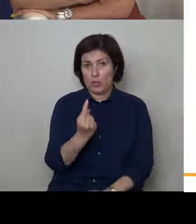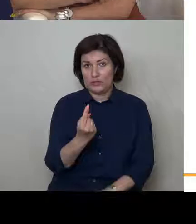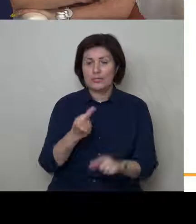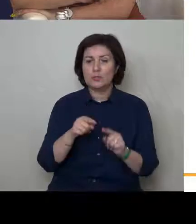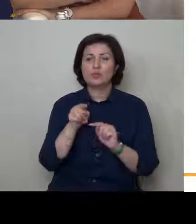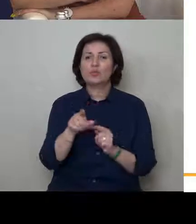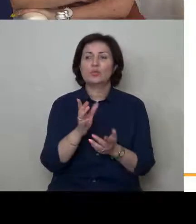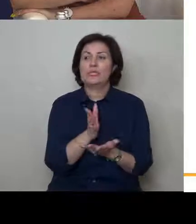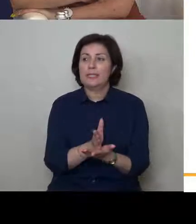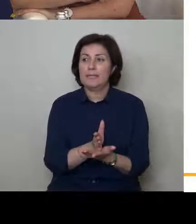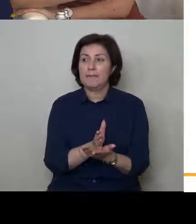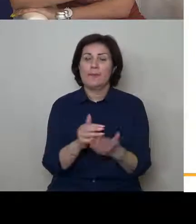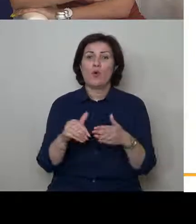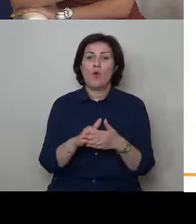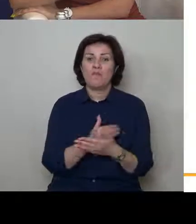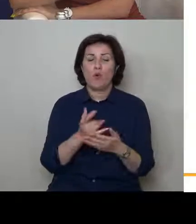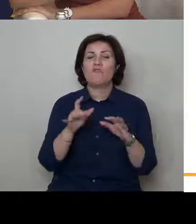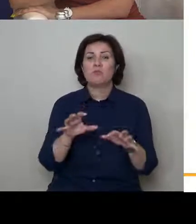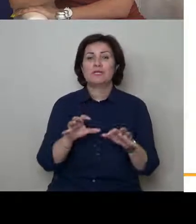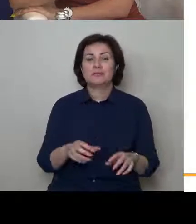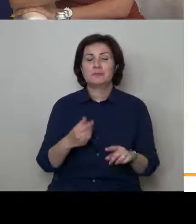158-1.